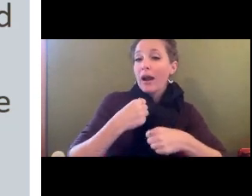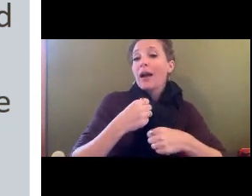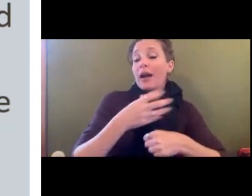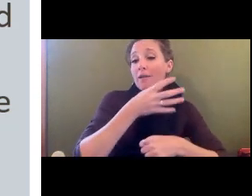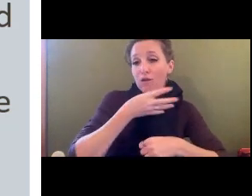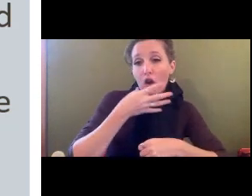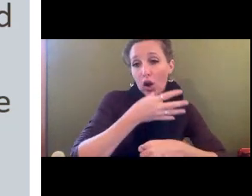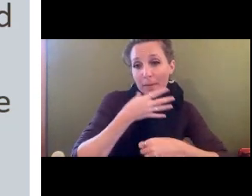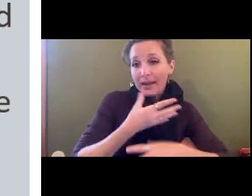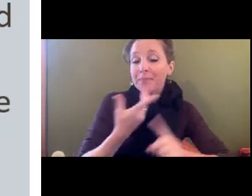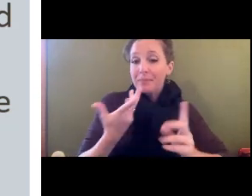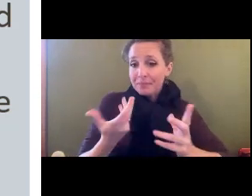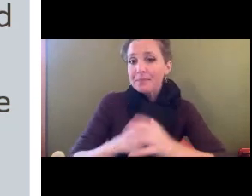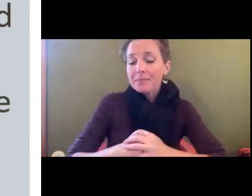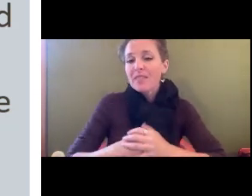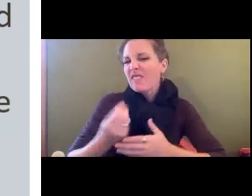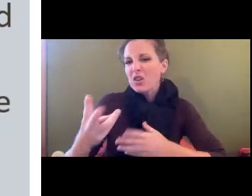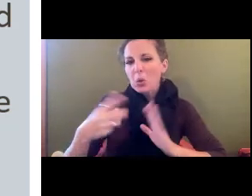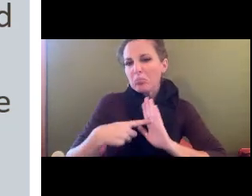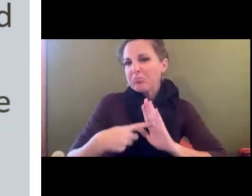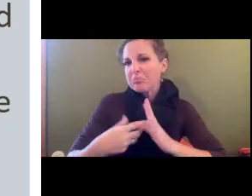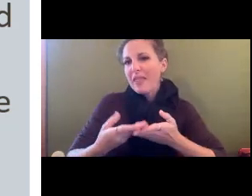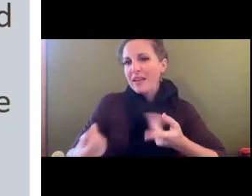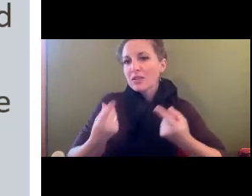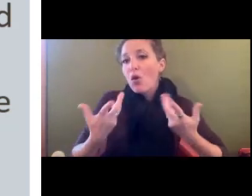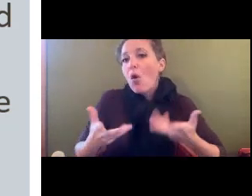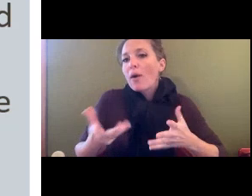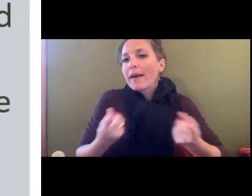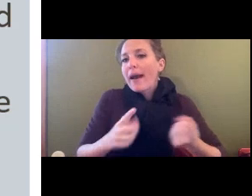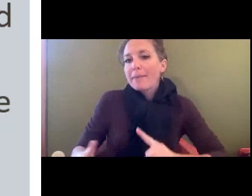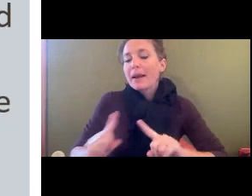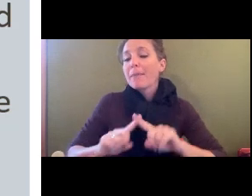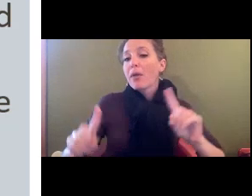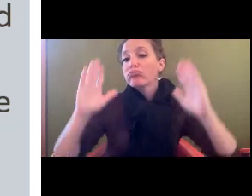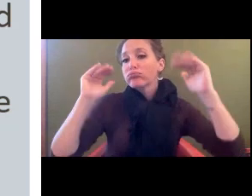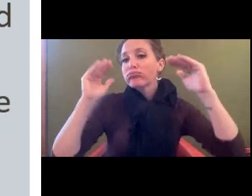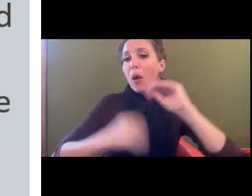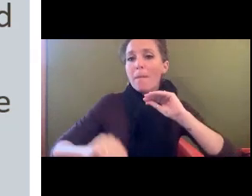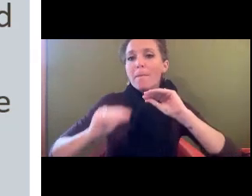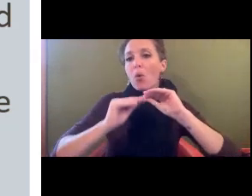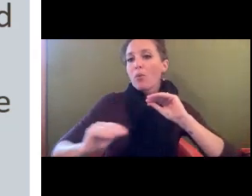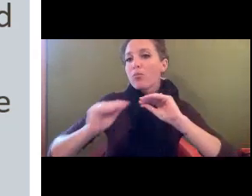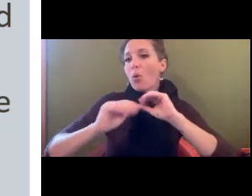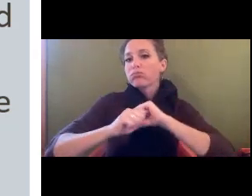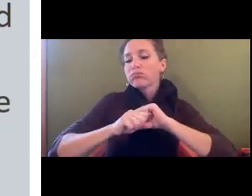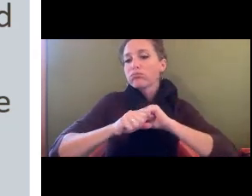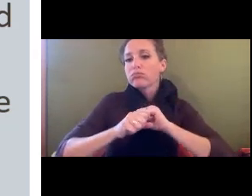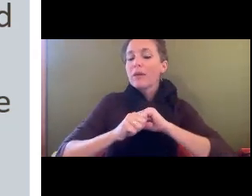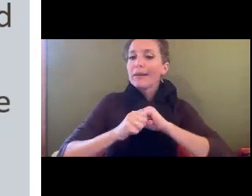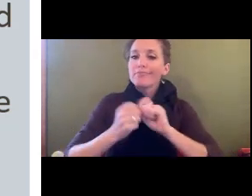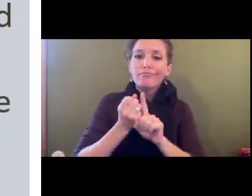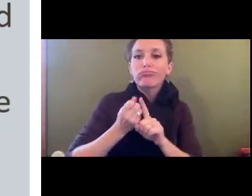few examples of things that have already happened, and we certainly expect this programming to not